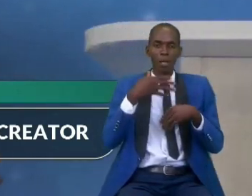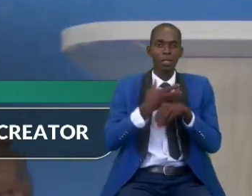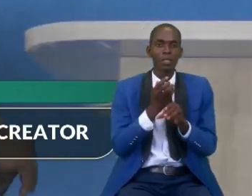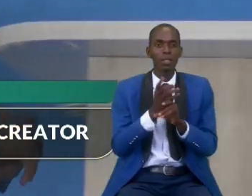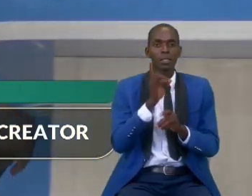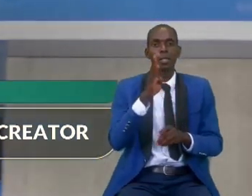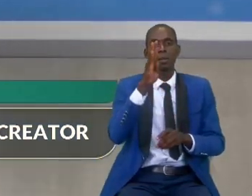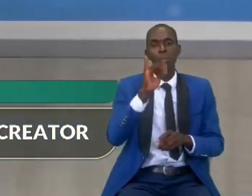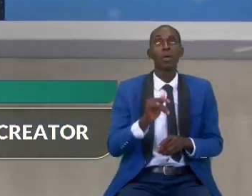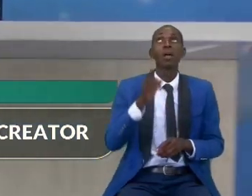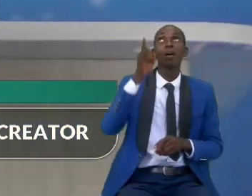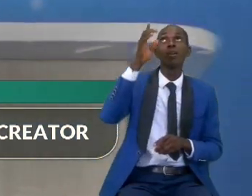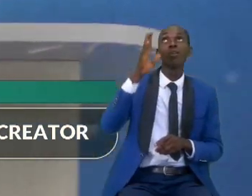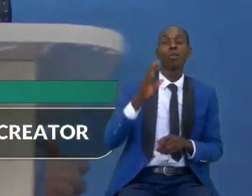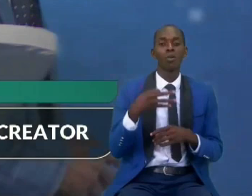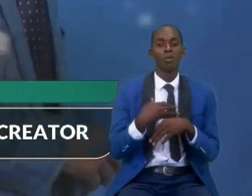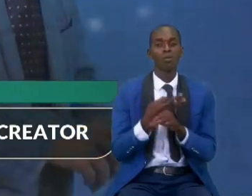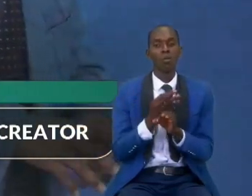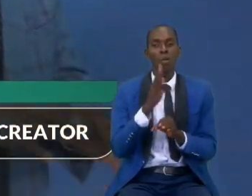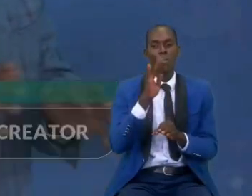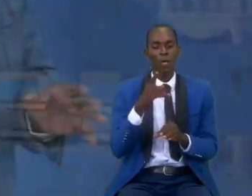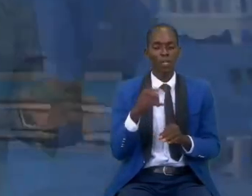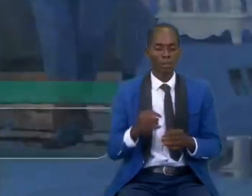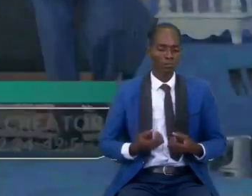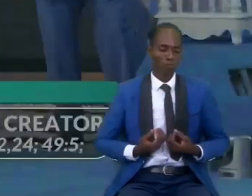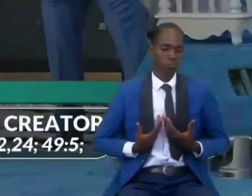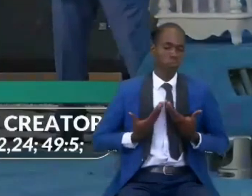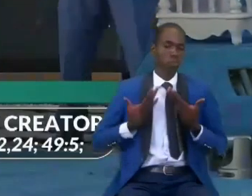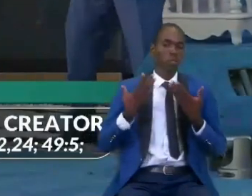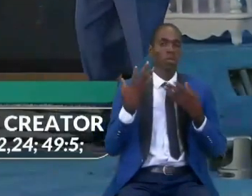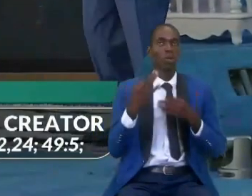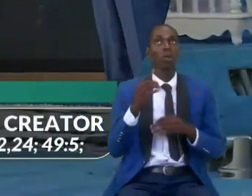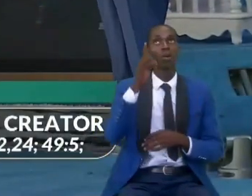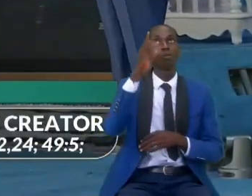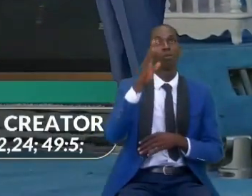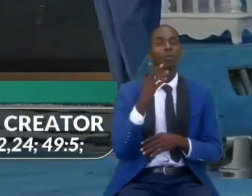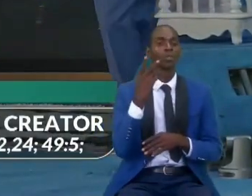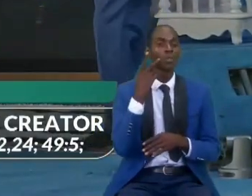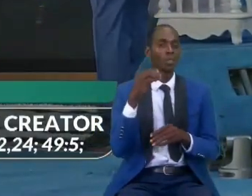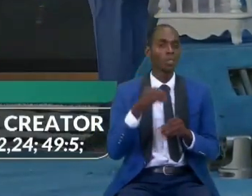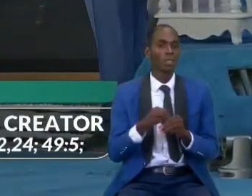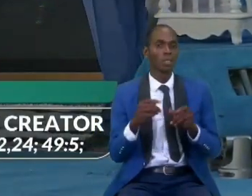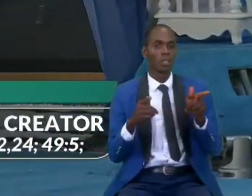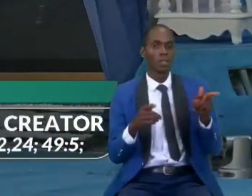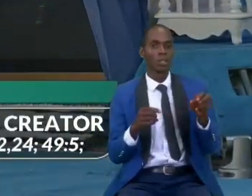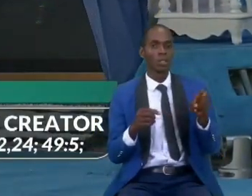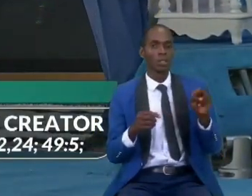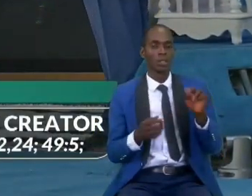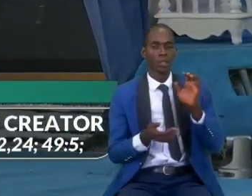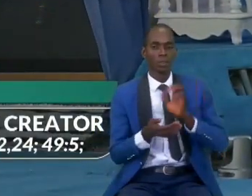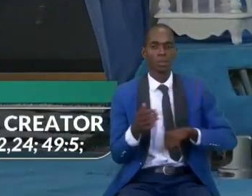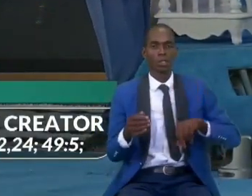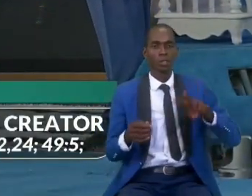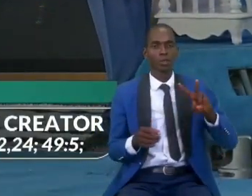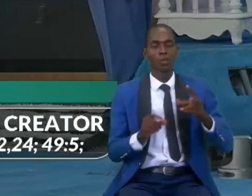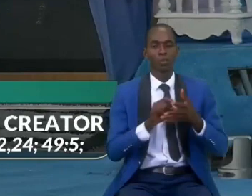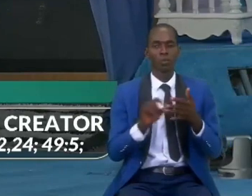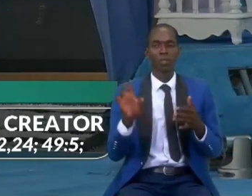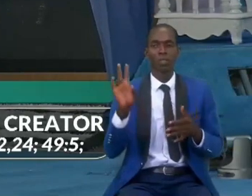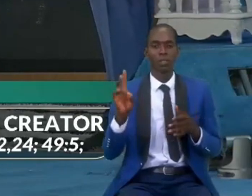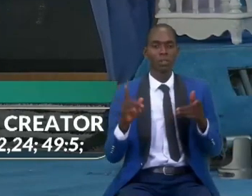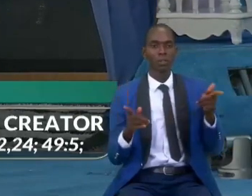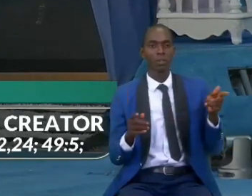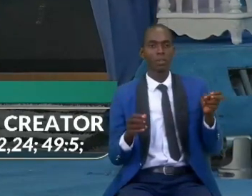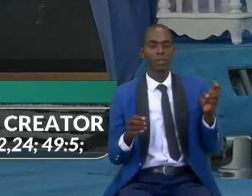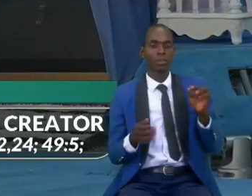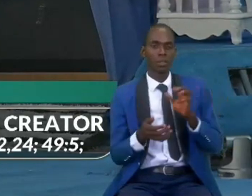at Genesis chapter 2. I'm reading from verse 7. We're searching for the word formed by